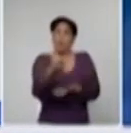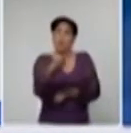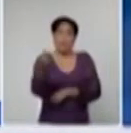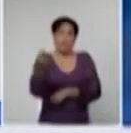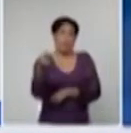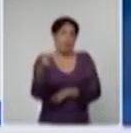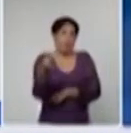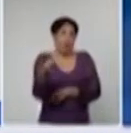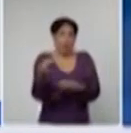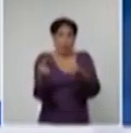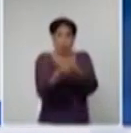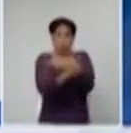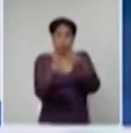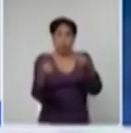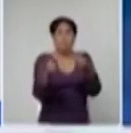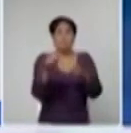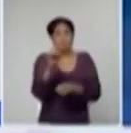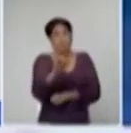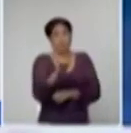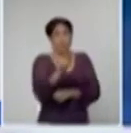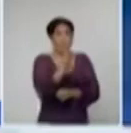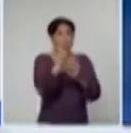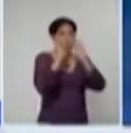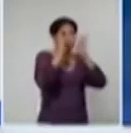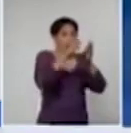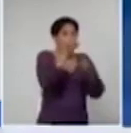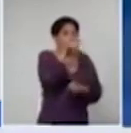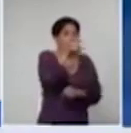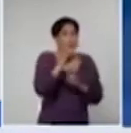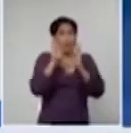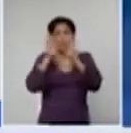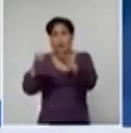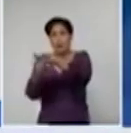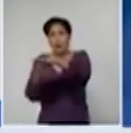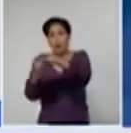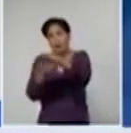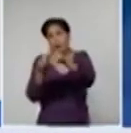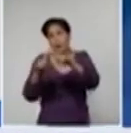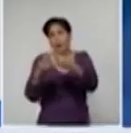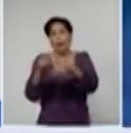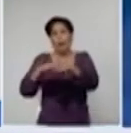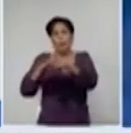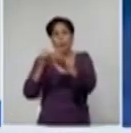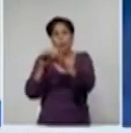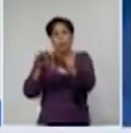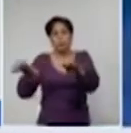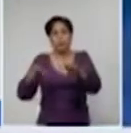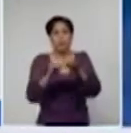is imported, and we call imported because the case was actually infected out of the country.